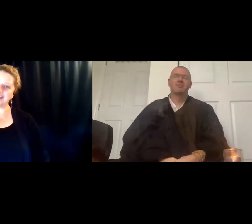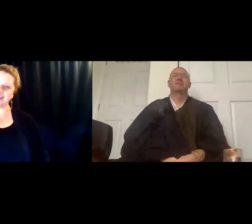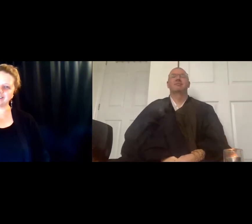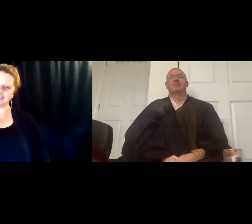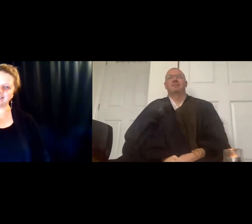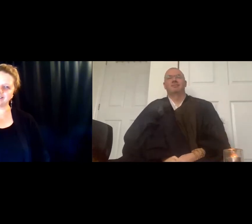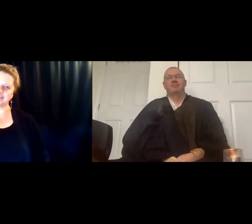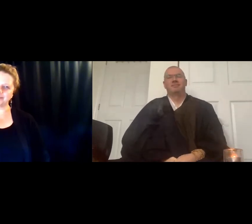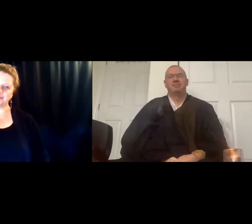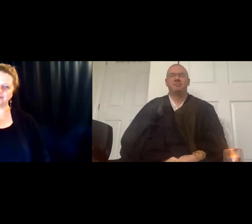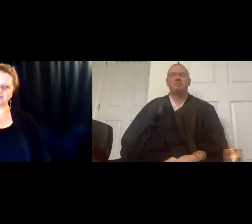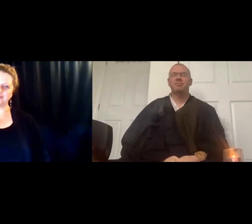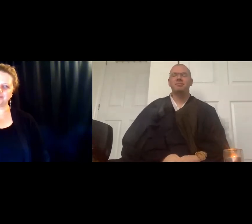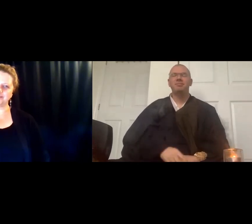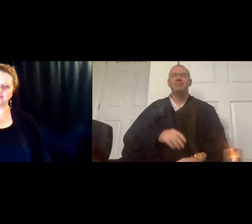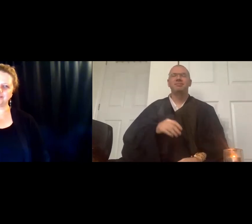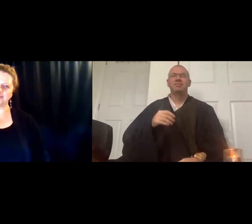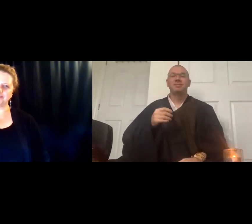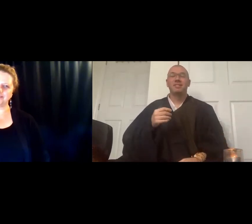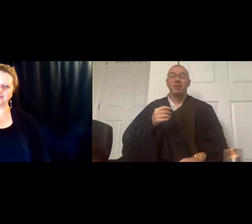fun challenge.